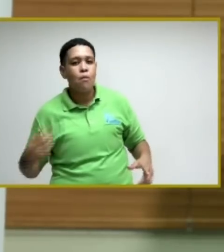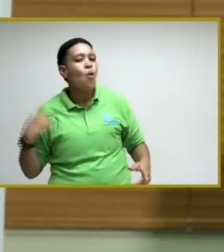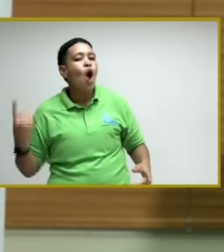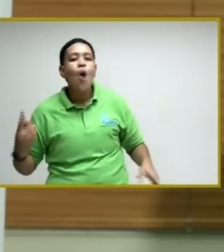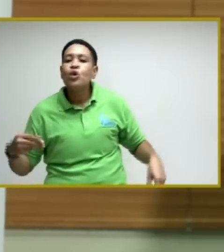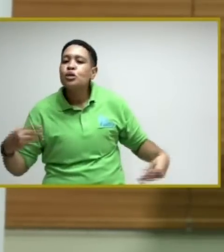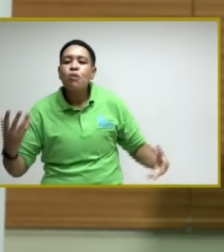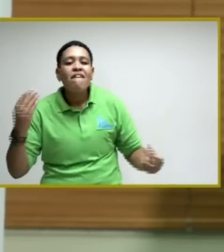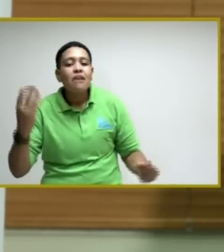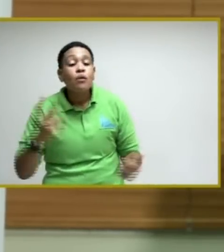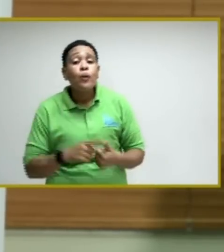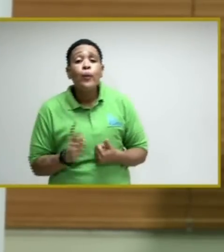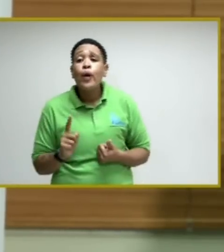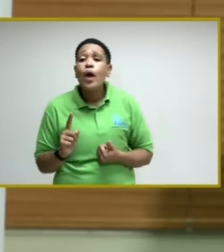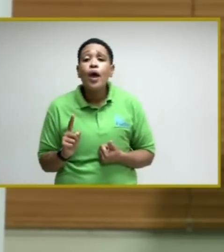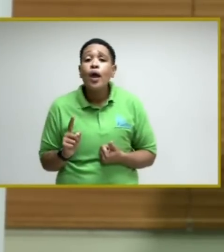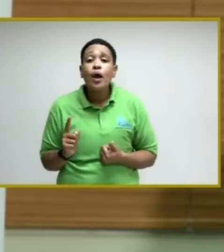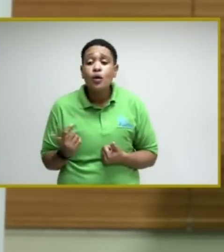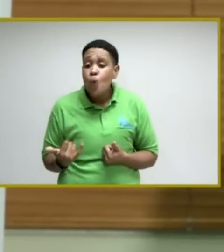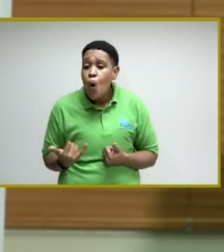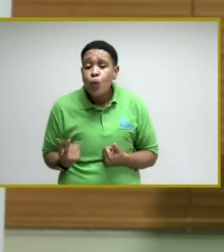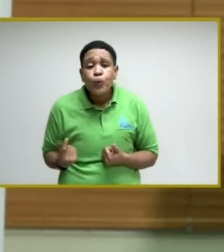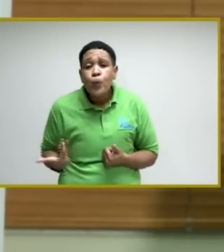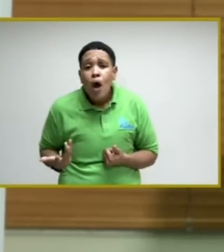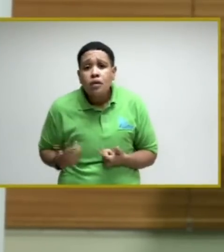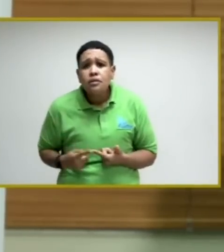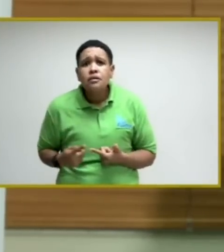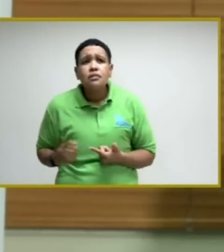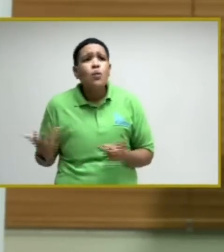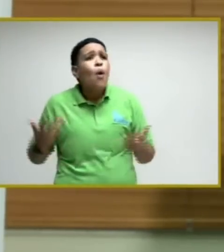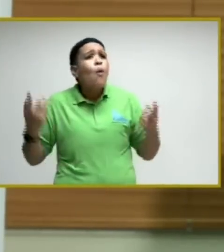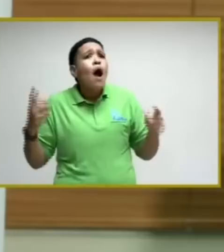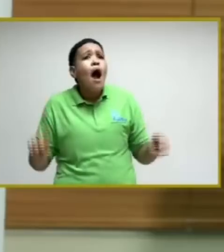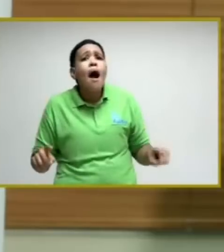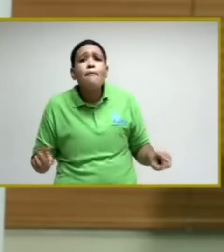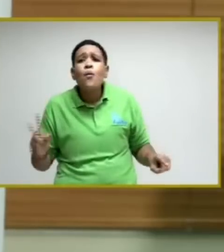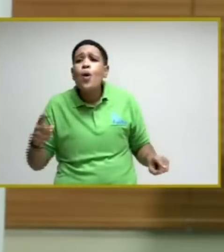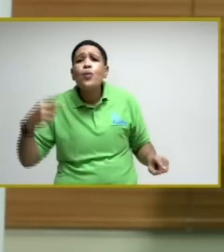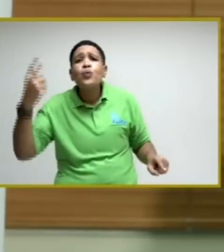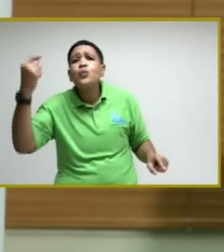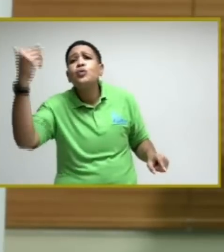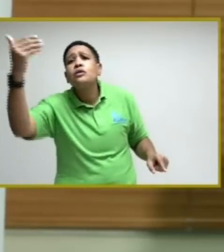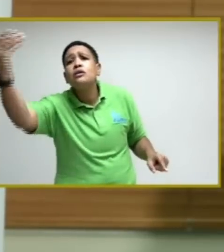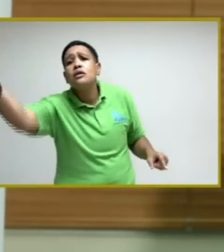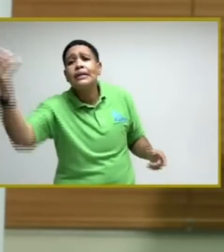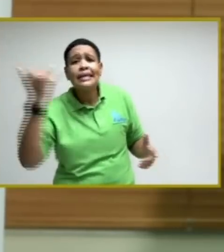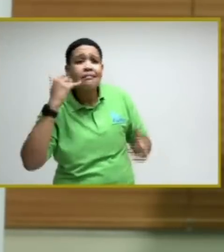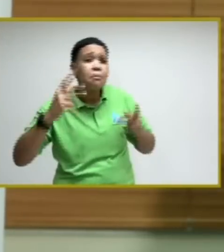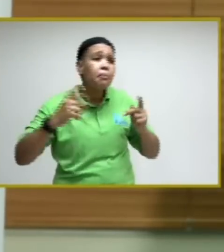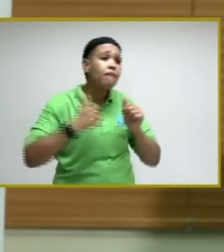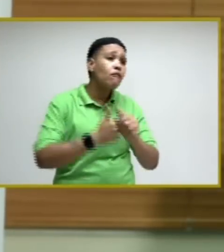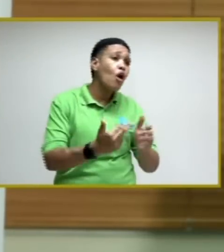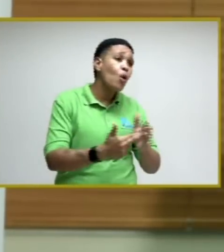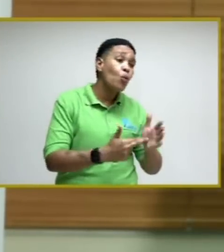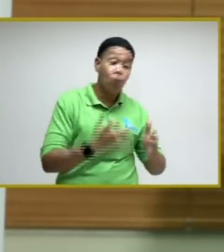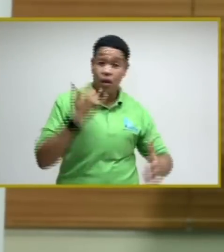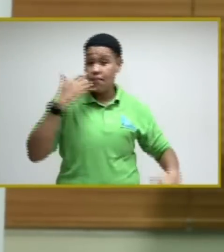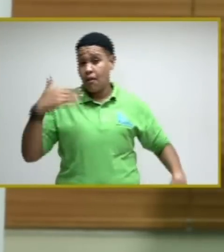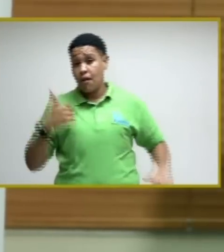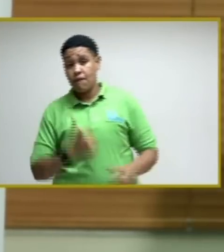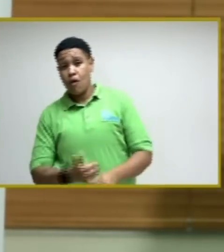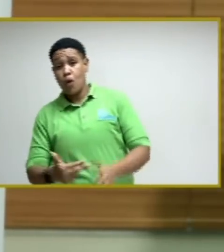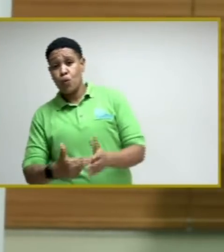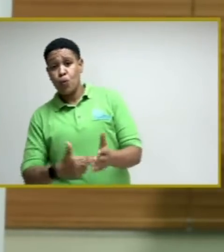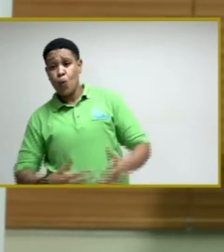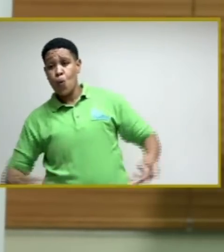going, what would happen if certain assumptions are made, if people followed the protocol, if they didn't, the worst case scenario.